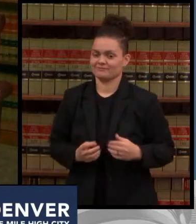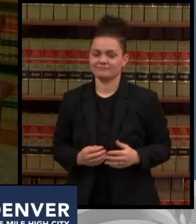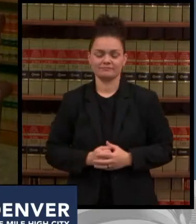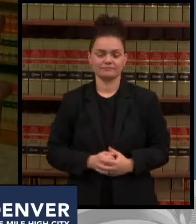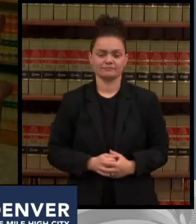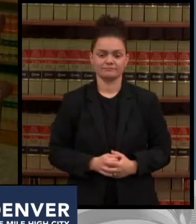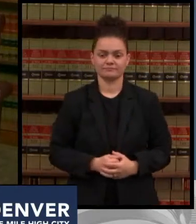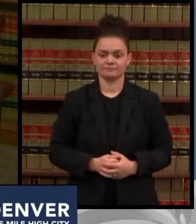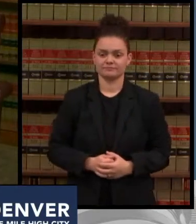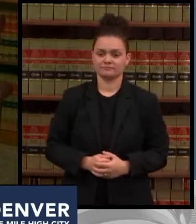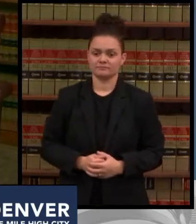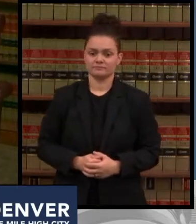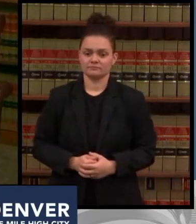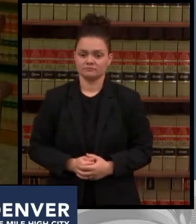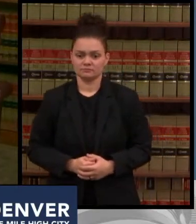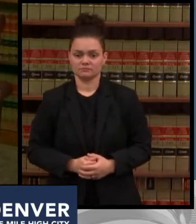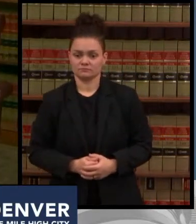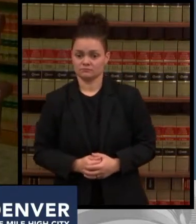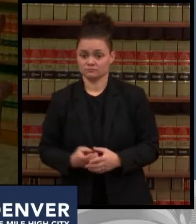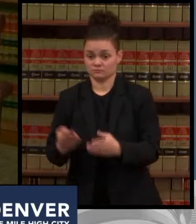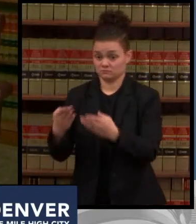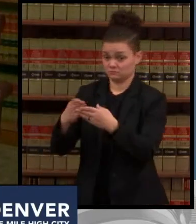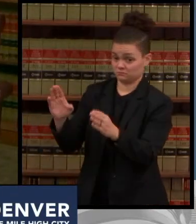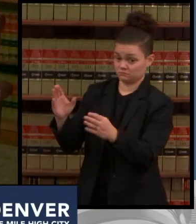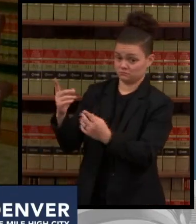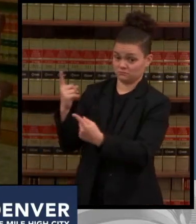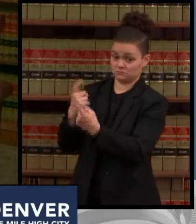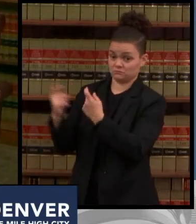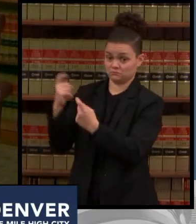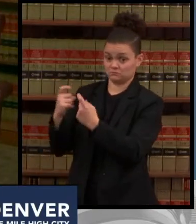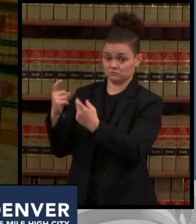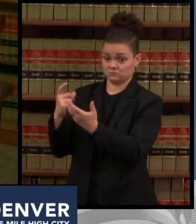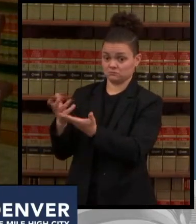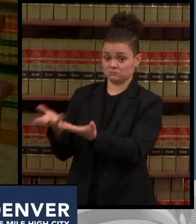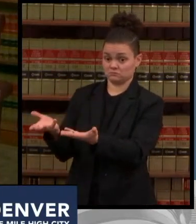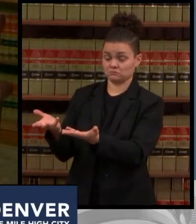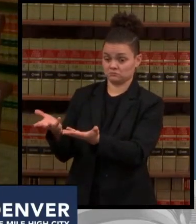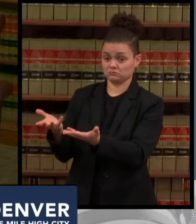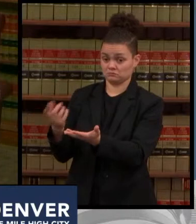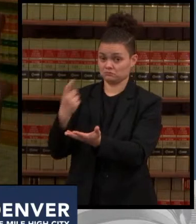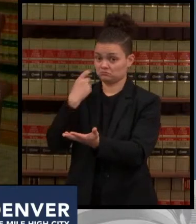Do we have any more questions related to the public health order that we didn't address?